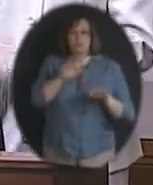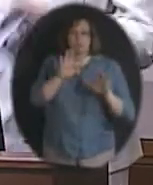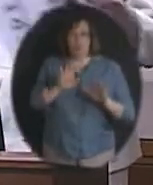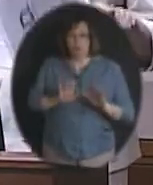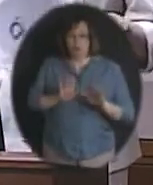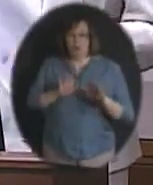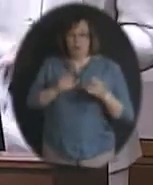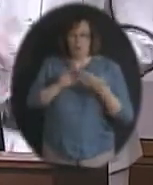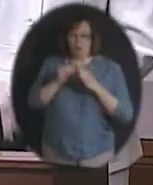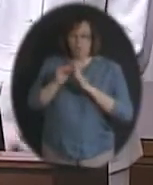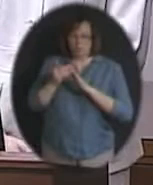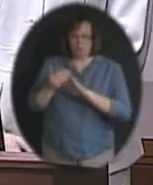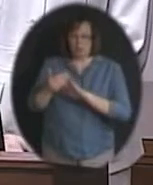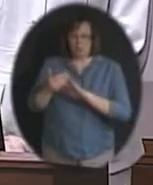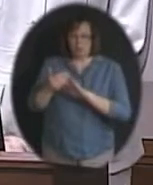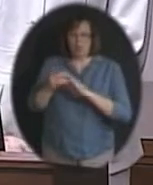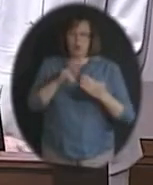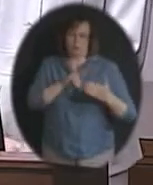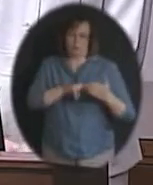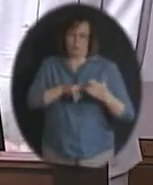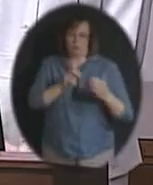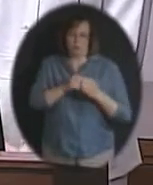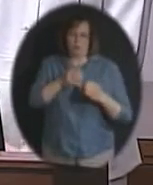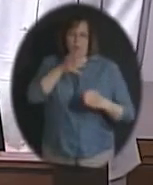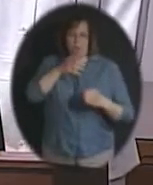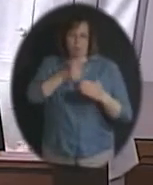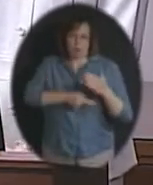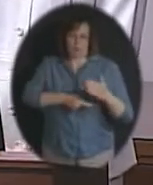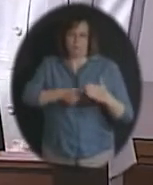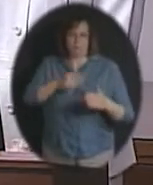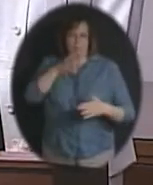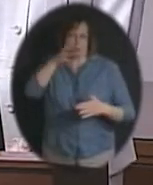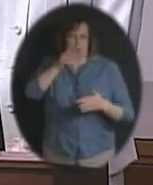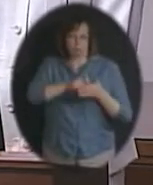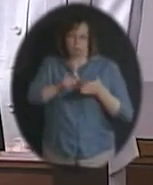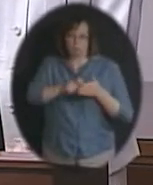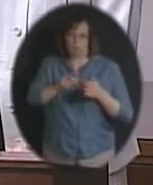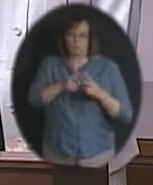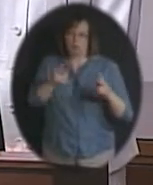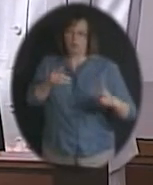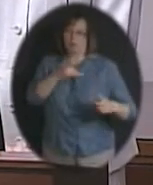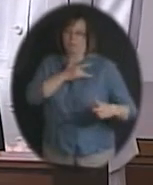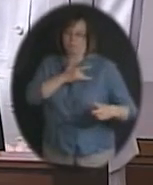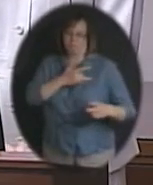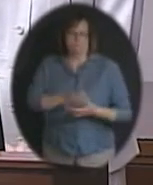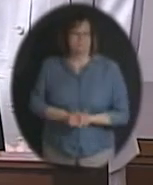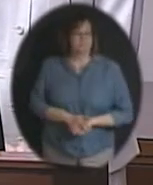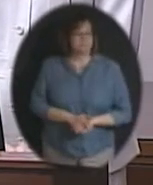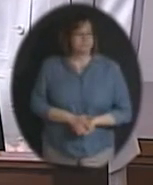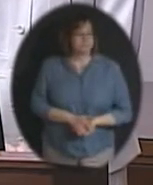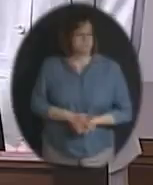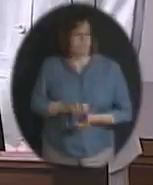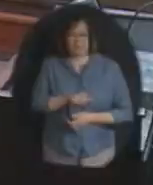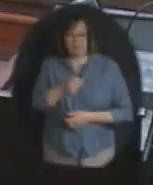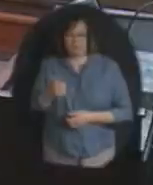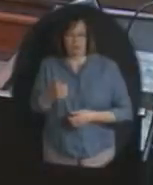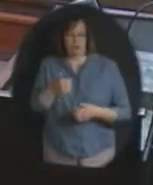great community. And reading what the parents wrote was just touching, very touching. Any other